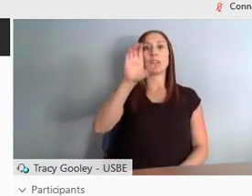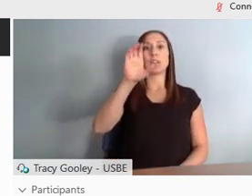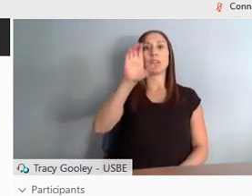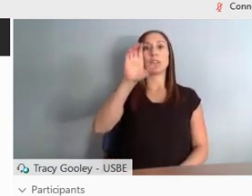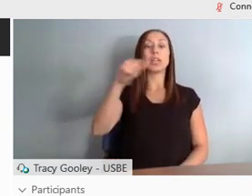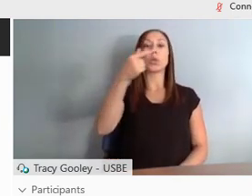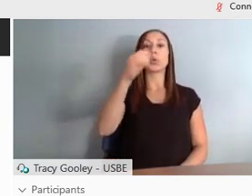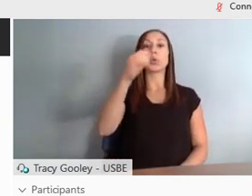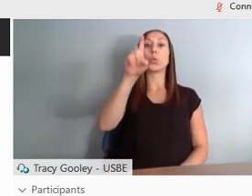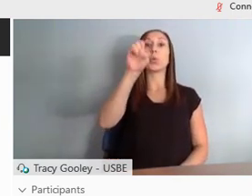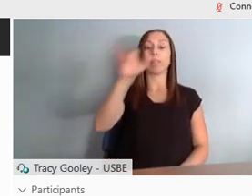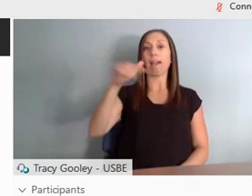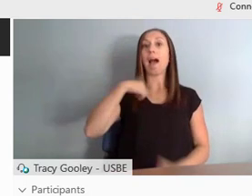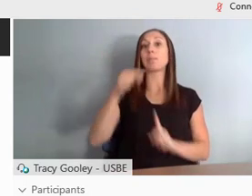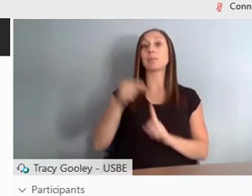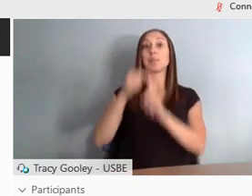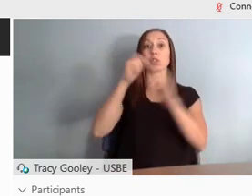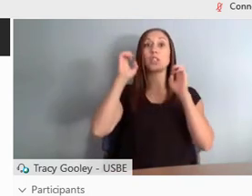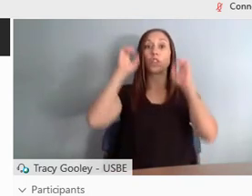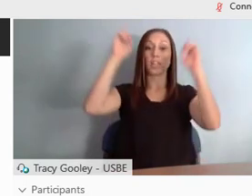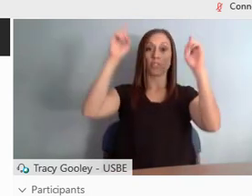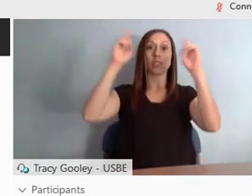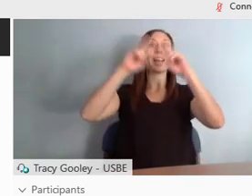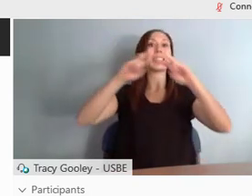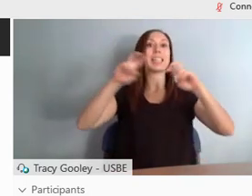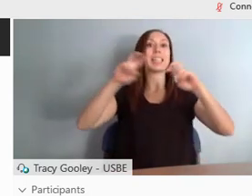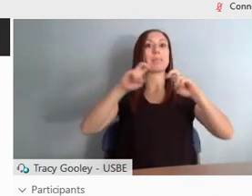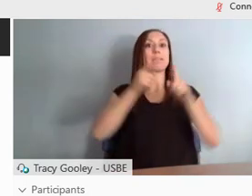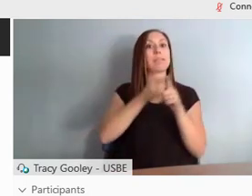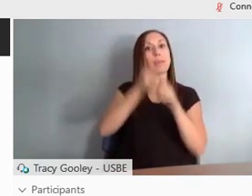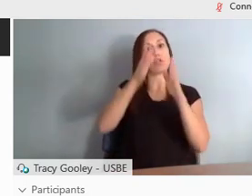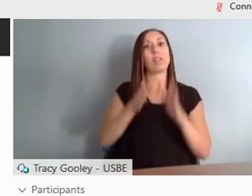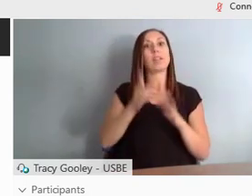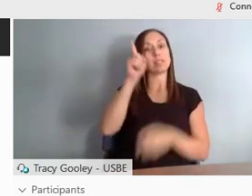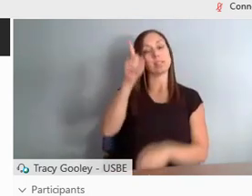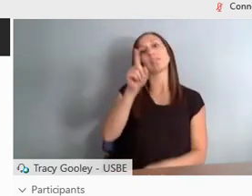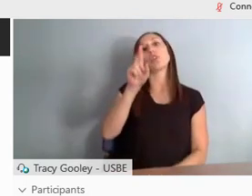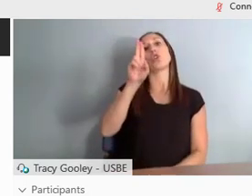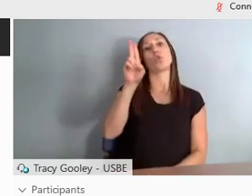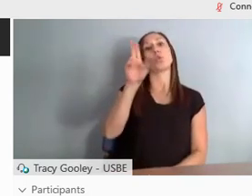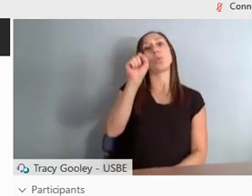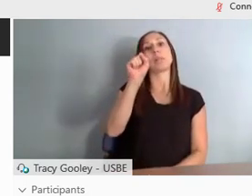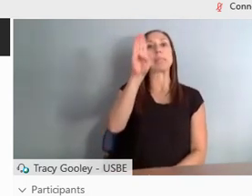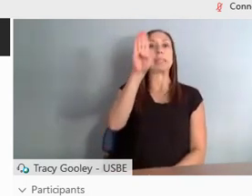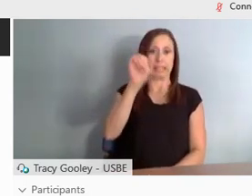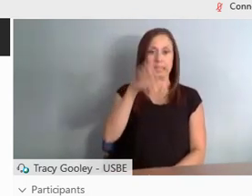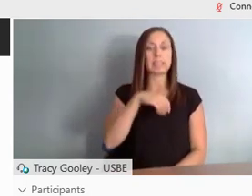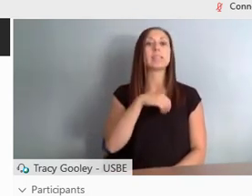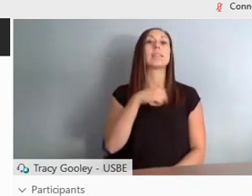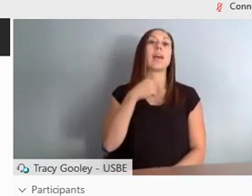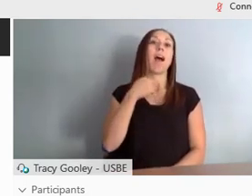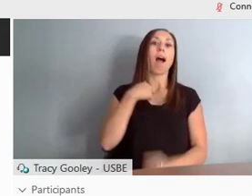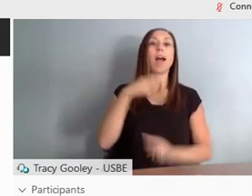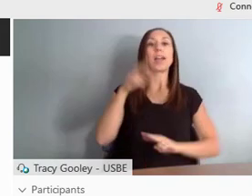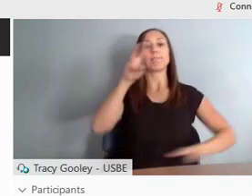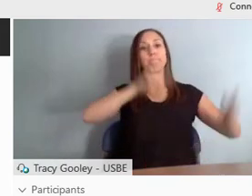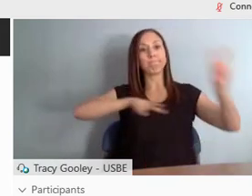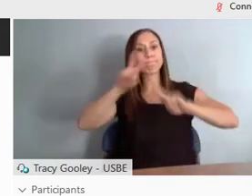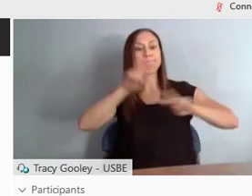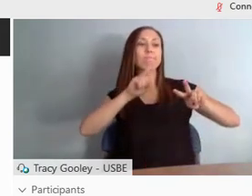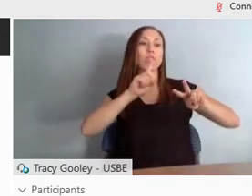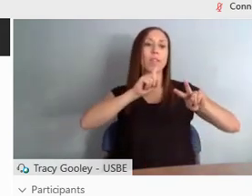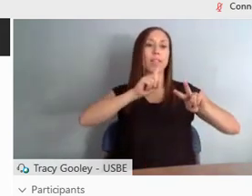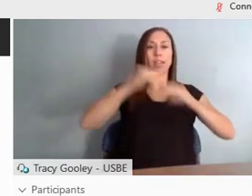Special Education Assessment Specialist up at the Utah State Board of Education. And so I oversee any of our